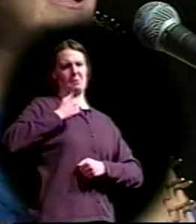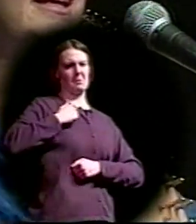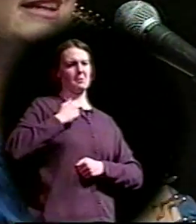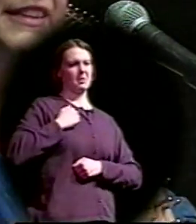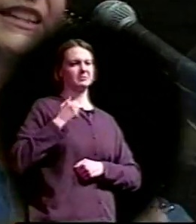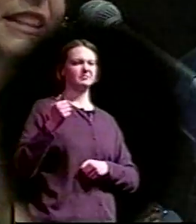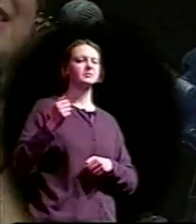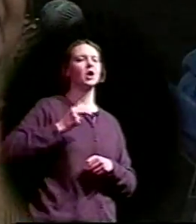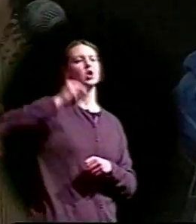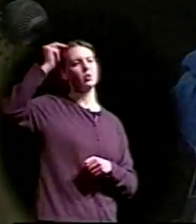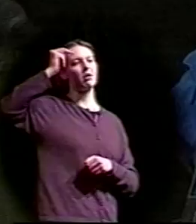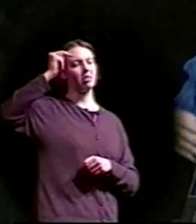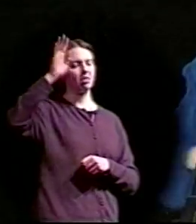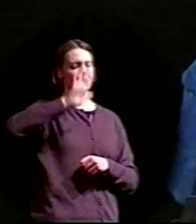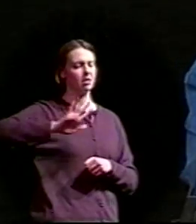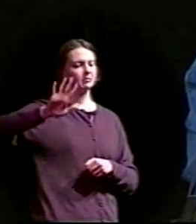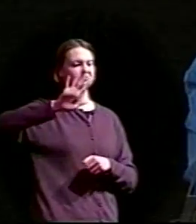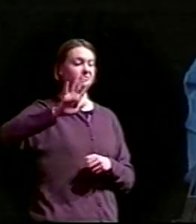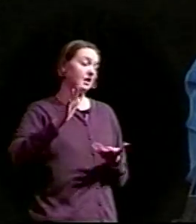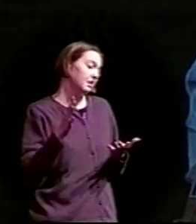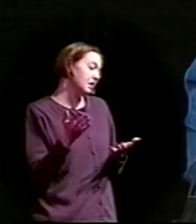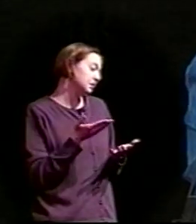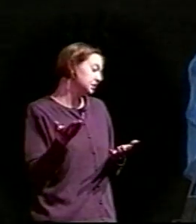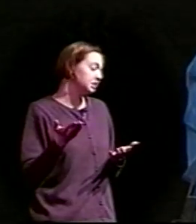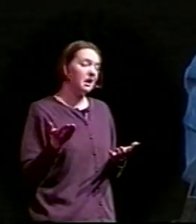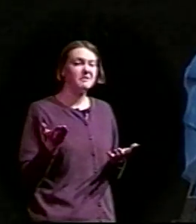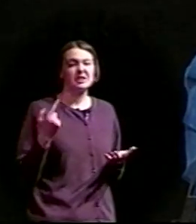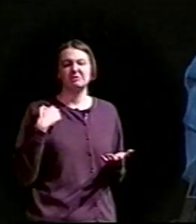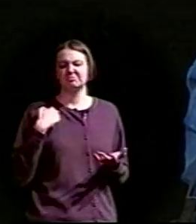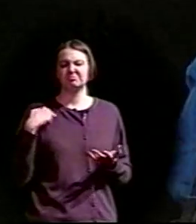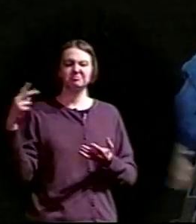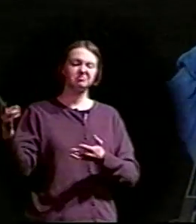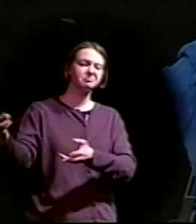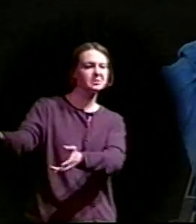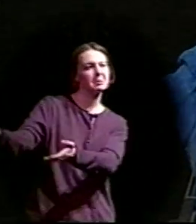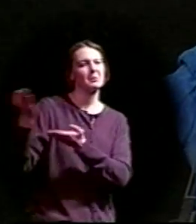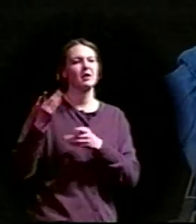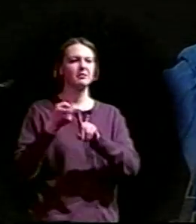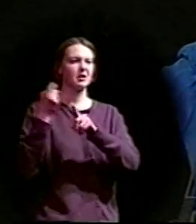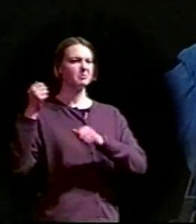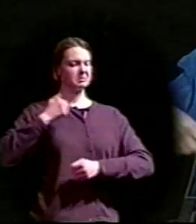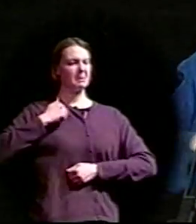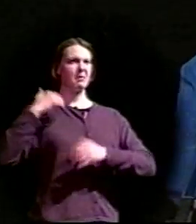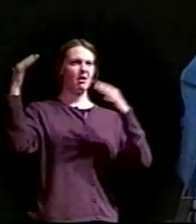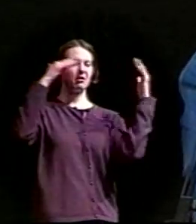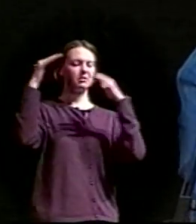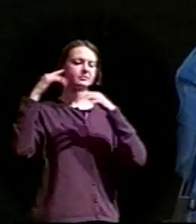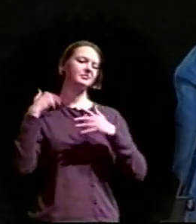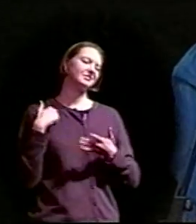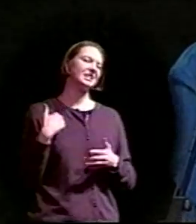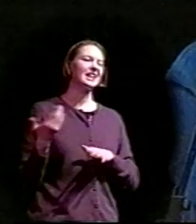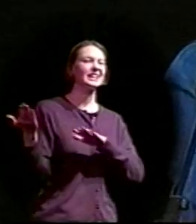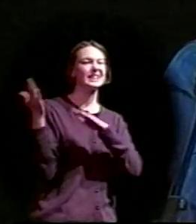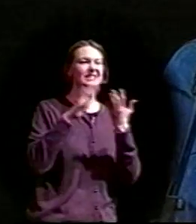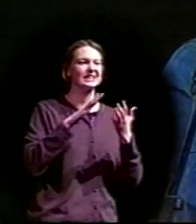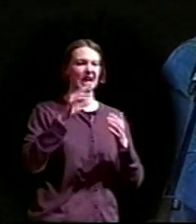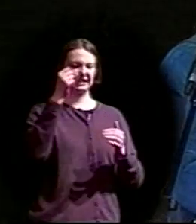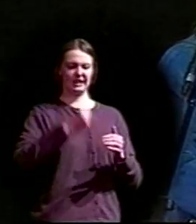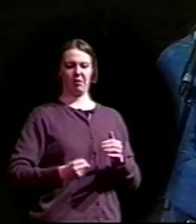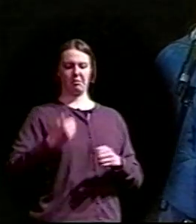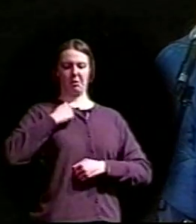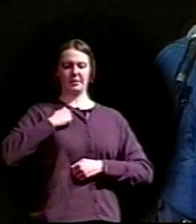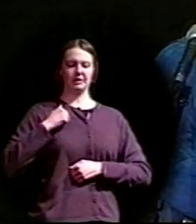and the things in this case was stuff he brought back from battle. All these things in this case are things he pulled off of dead Confederate soldiers.